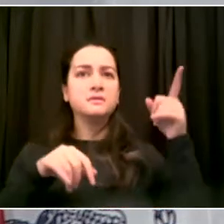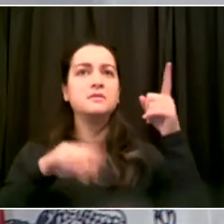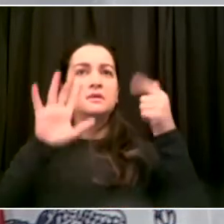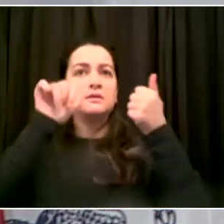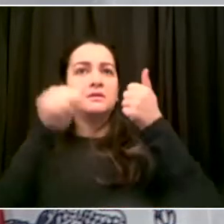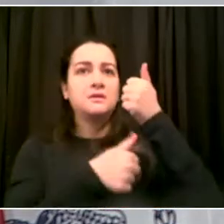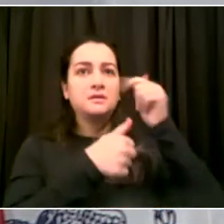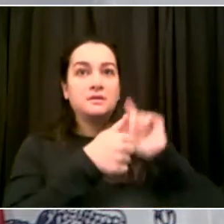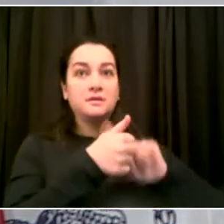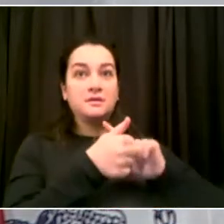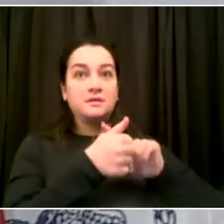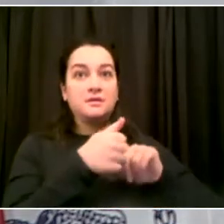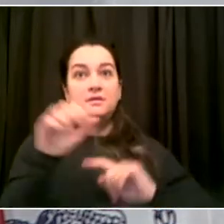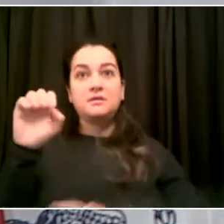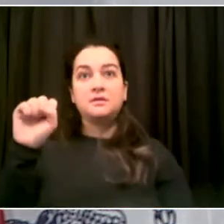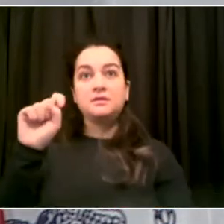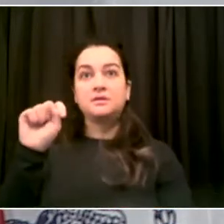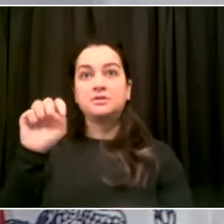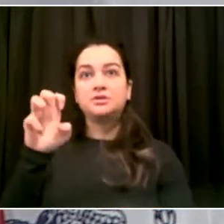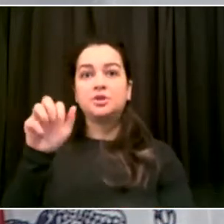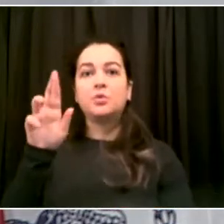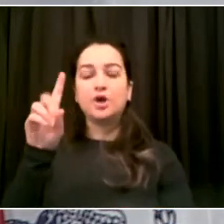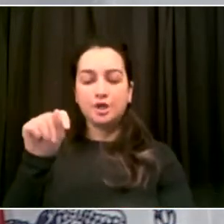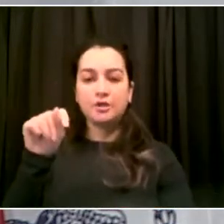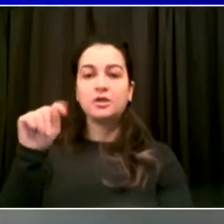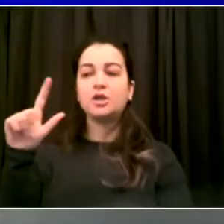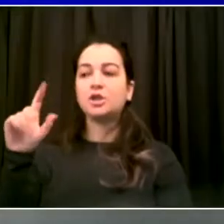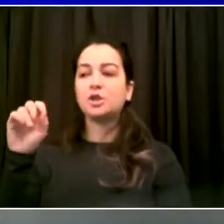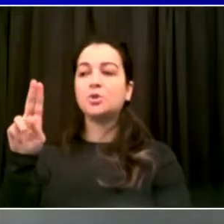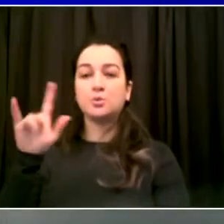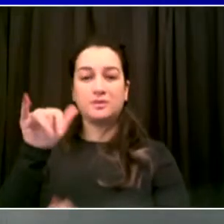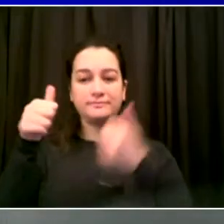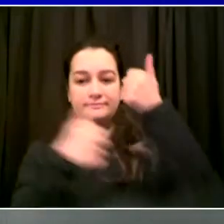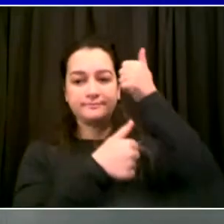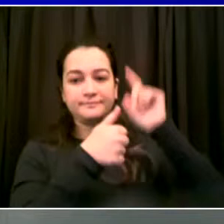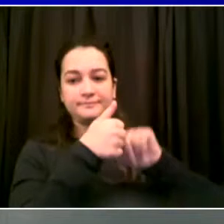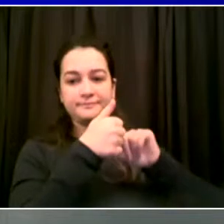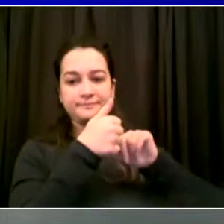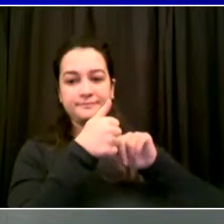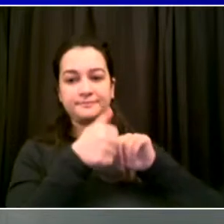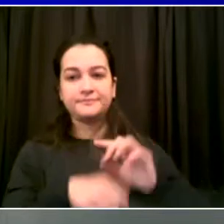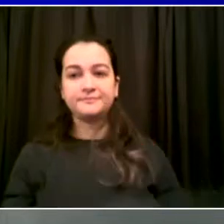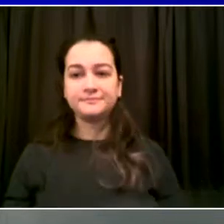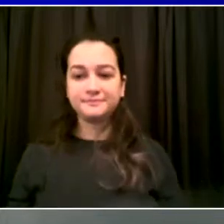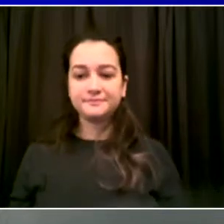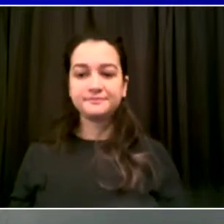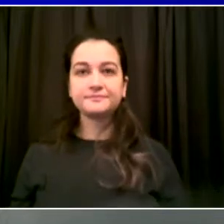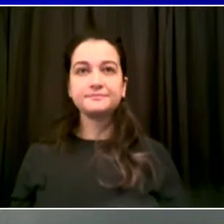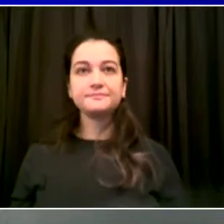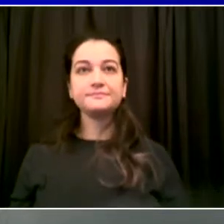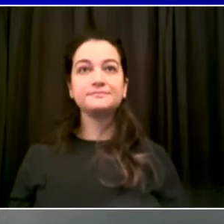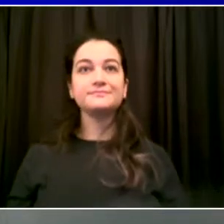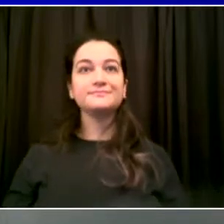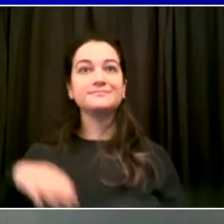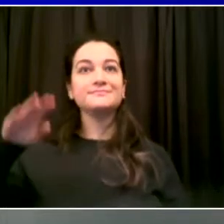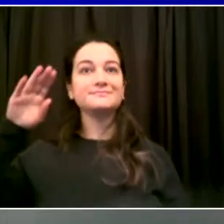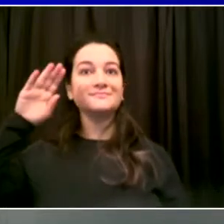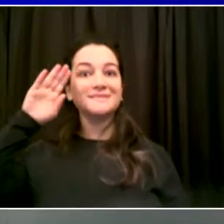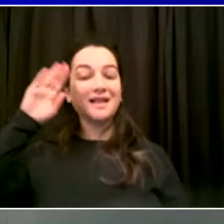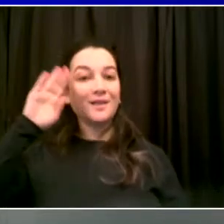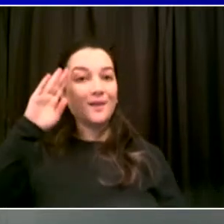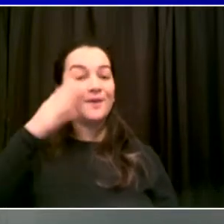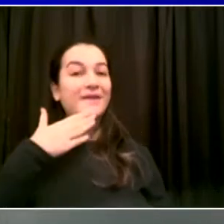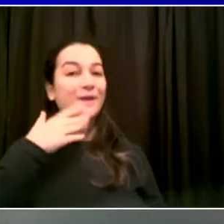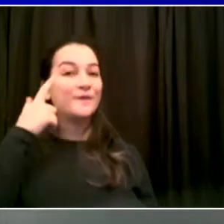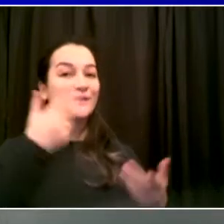Good morning. I'm Stuart Liu, Commanding Officer of the Asian Hate Crime Task Force. Thank you, Mayor de Blasio, for having me and bringing awareness to an issue that's been